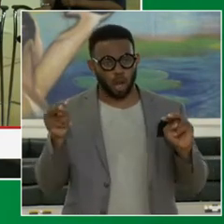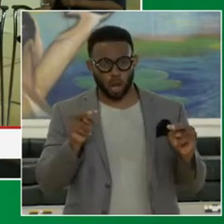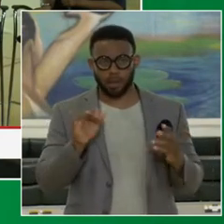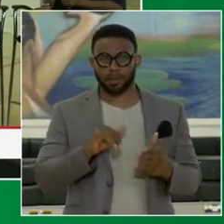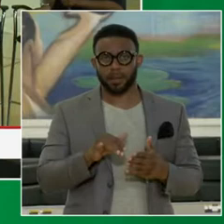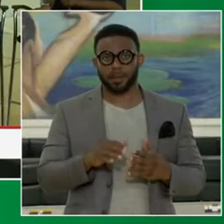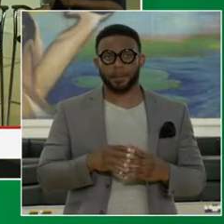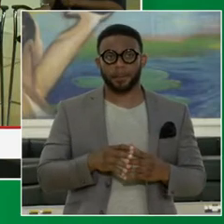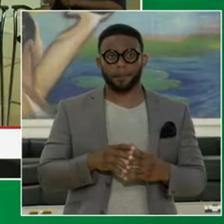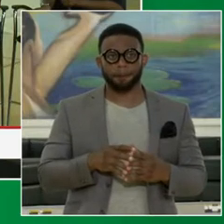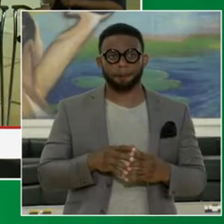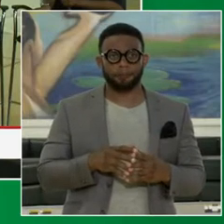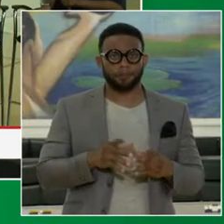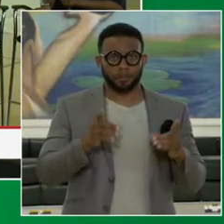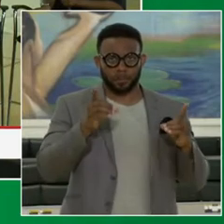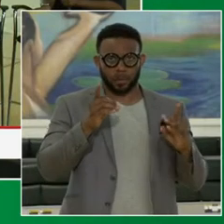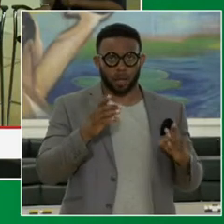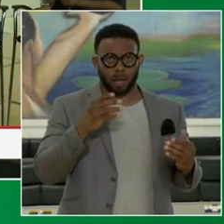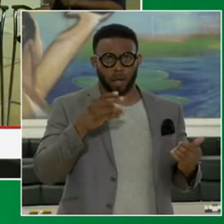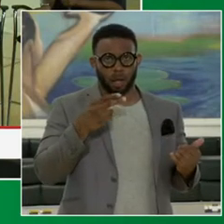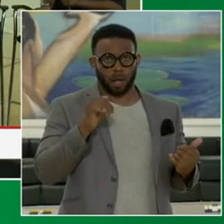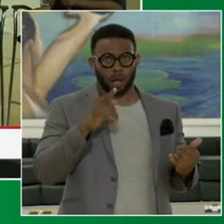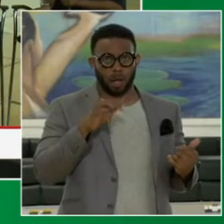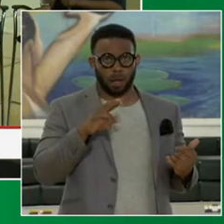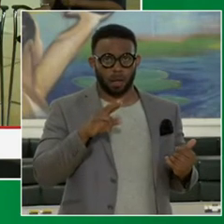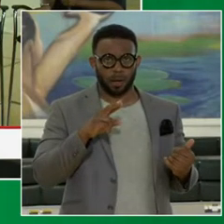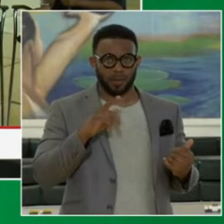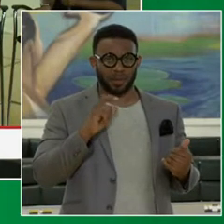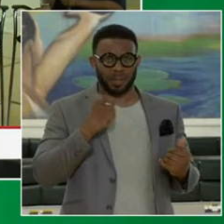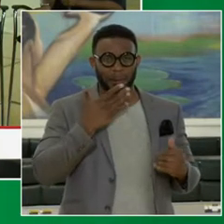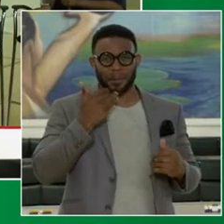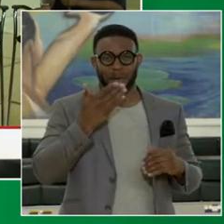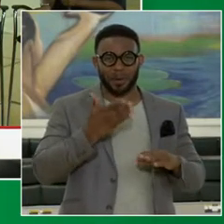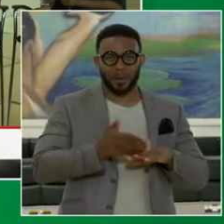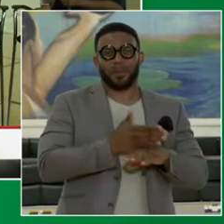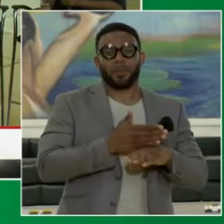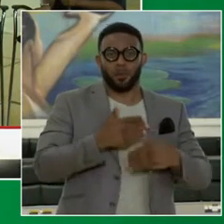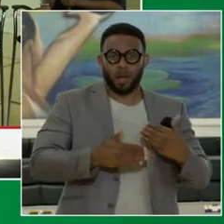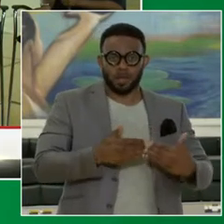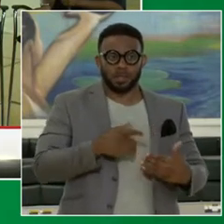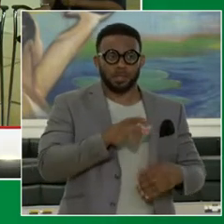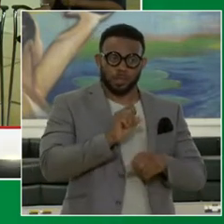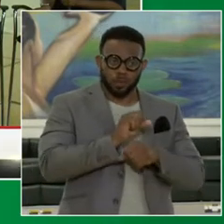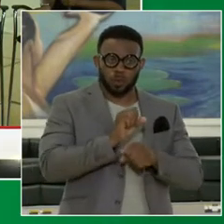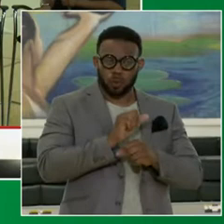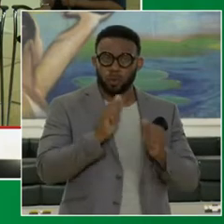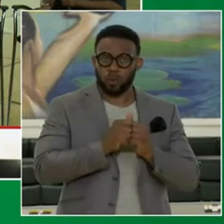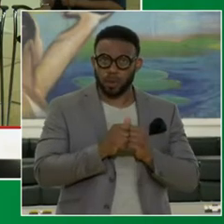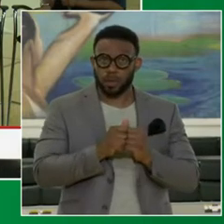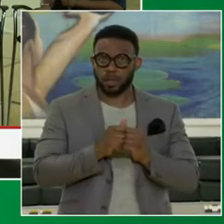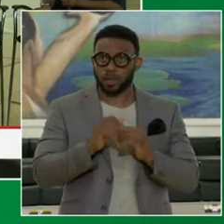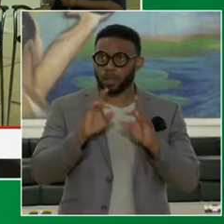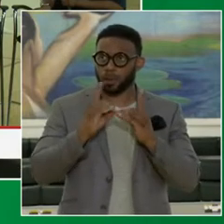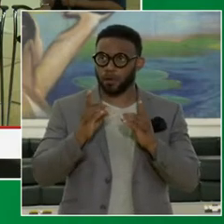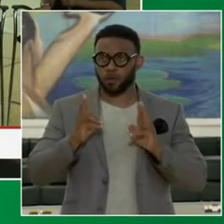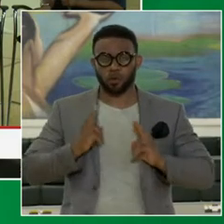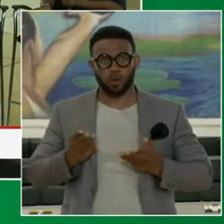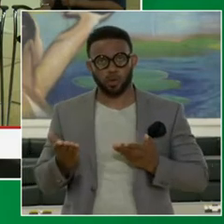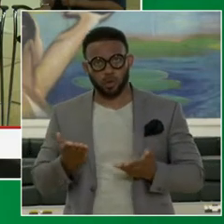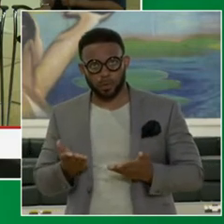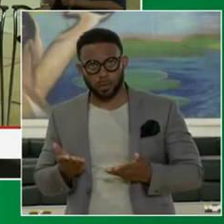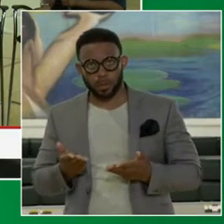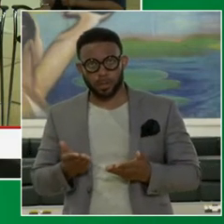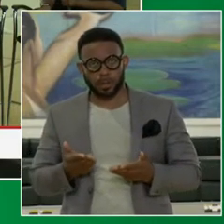that, Director Harley Harper said, we need a better process. So she's worked with the Department of Human